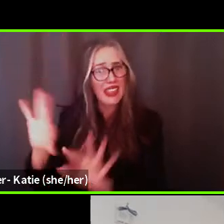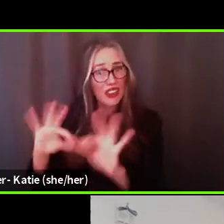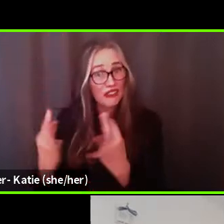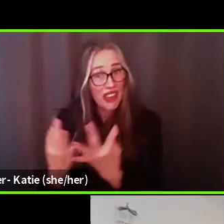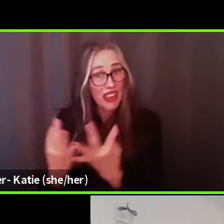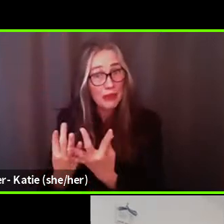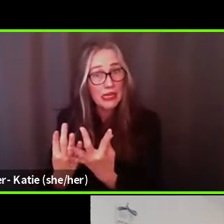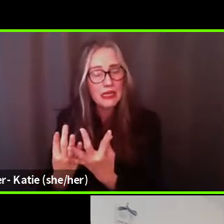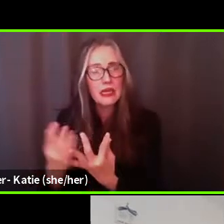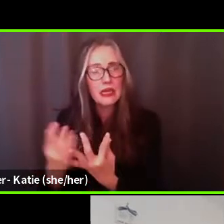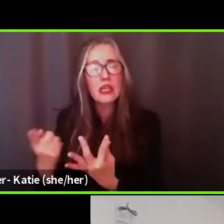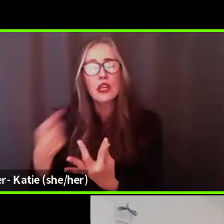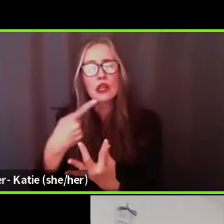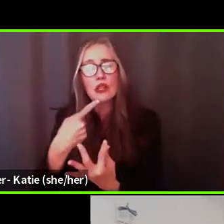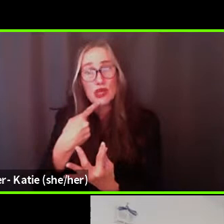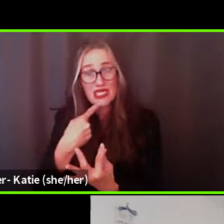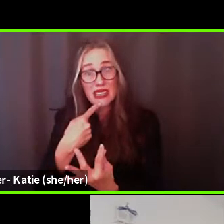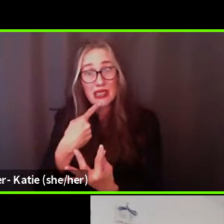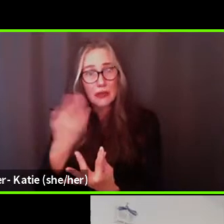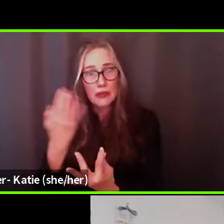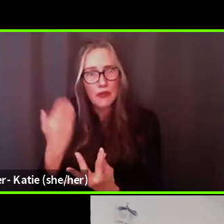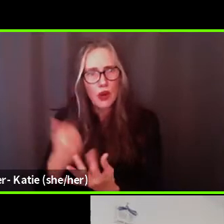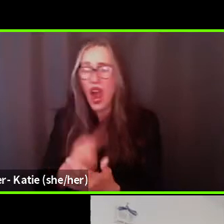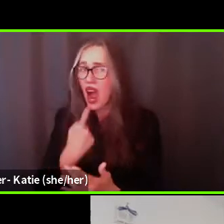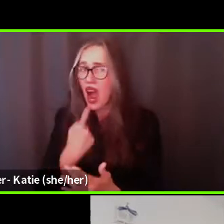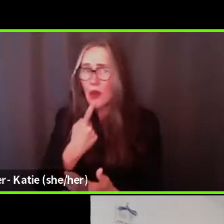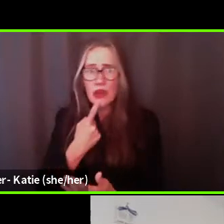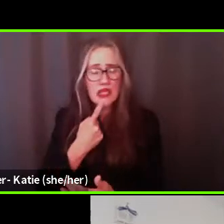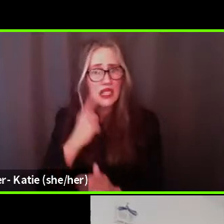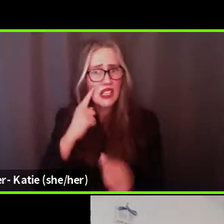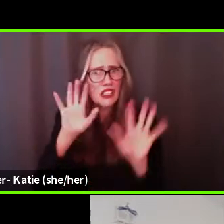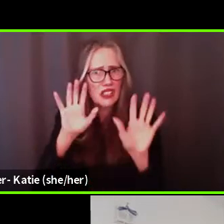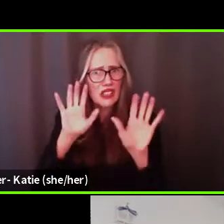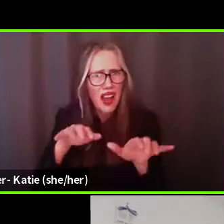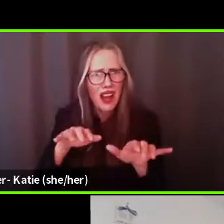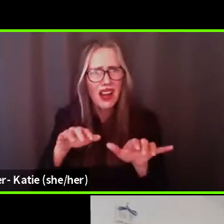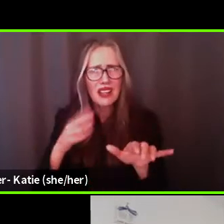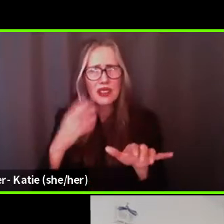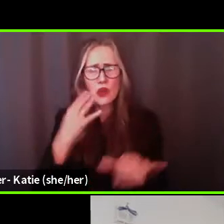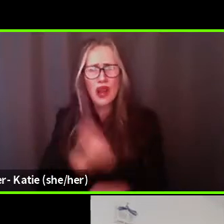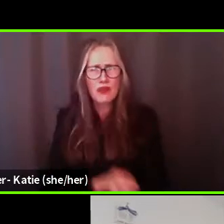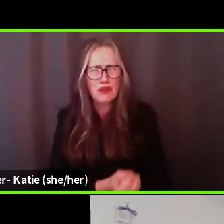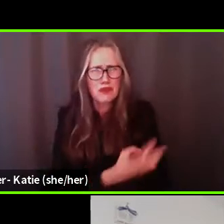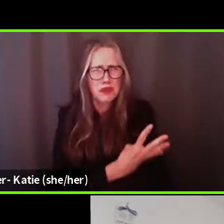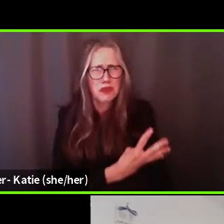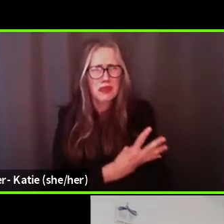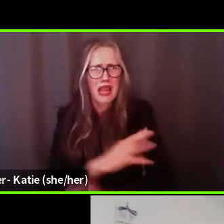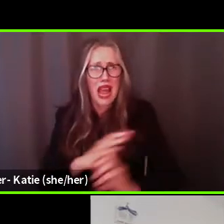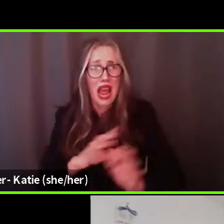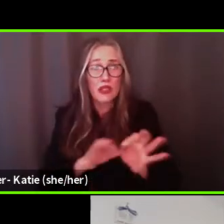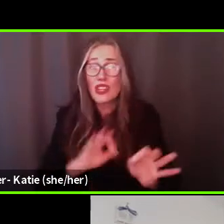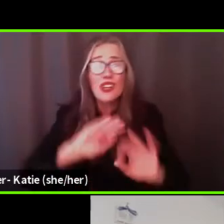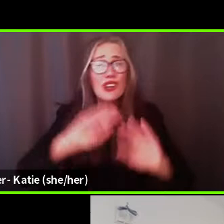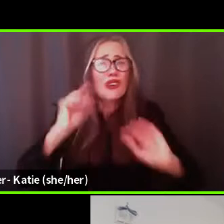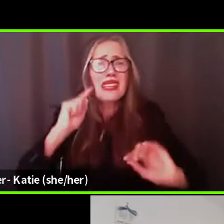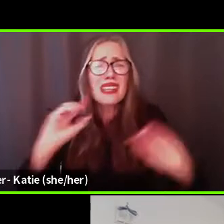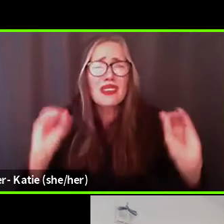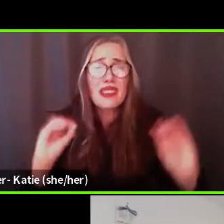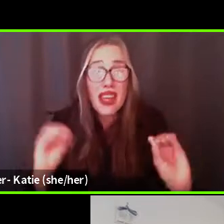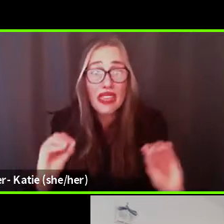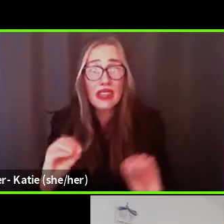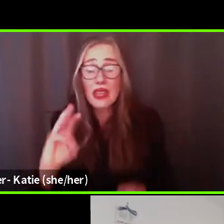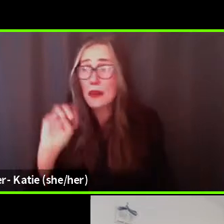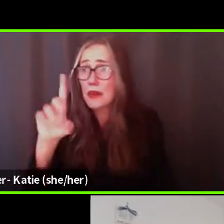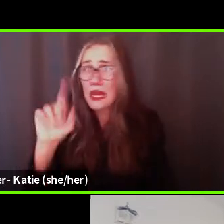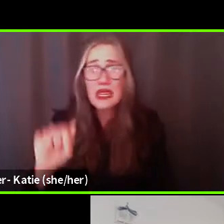you were saying i was astounded i don't know how to describe it but you know it does not much in the media and the public we don't hear about it